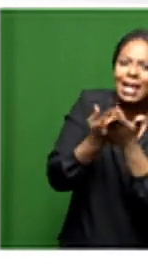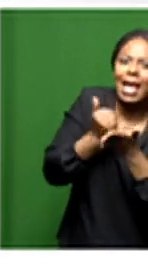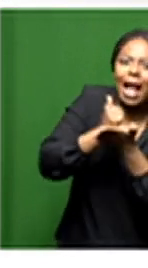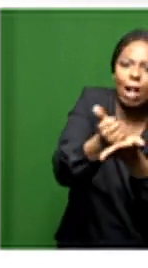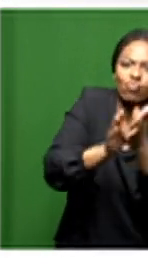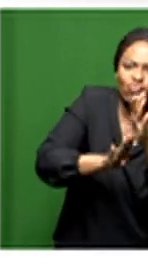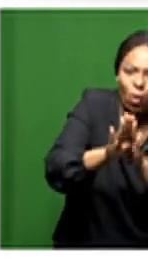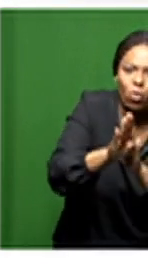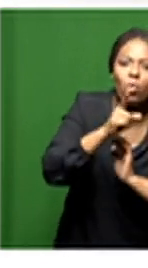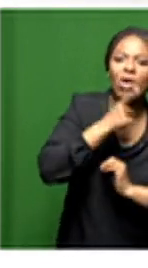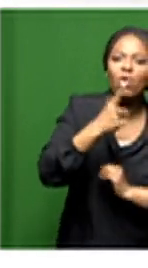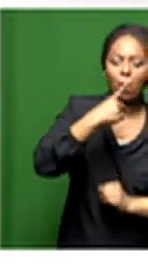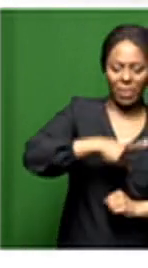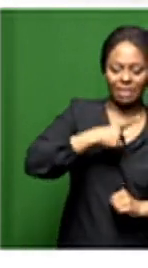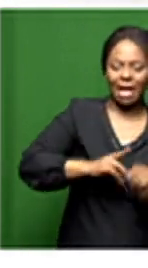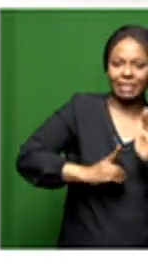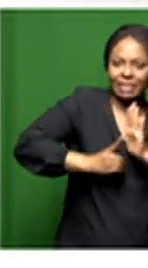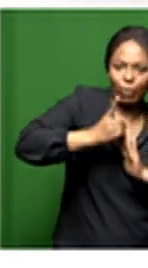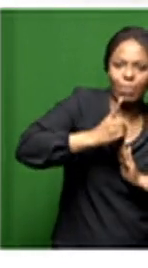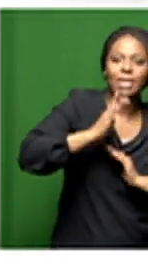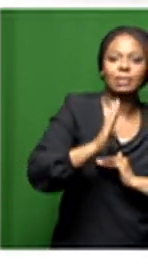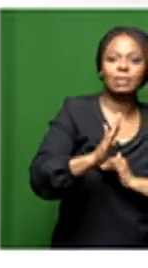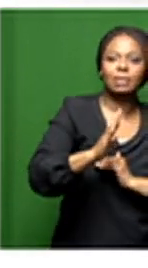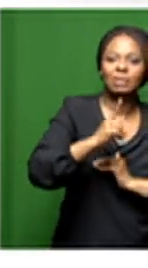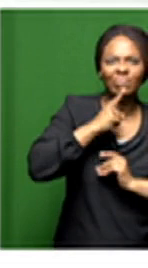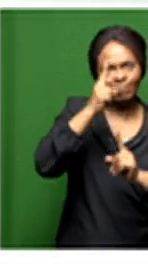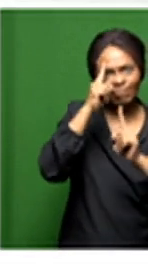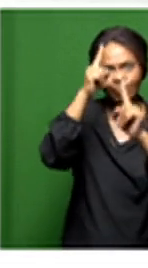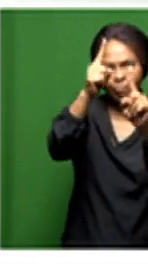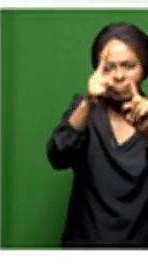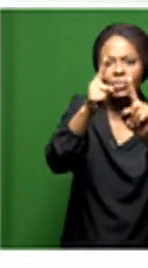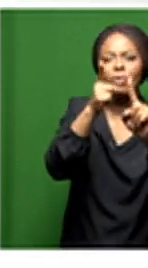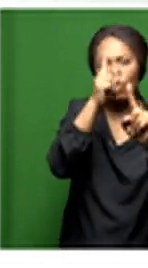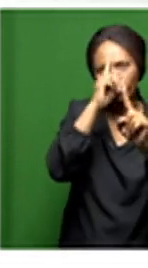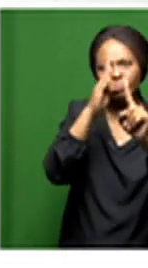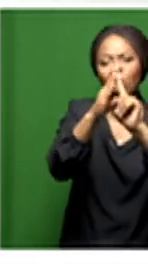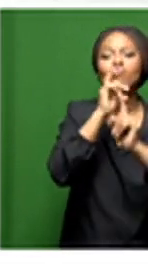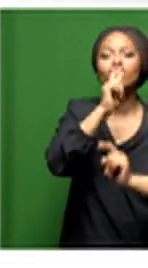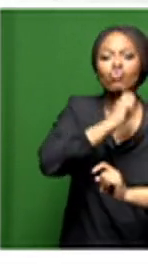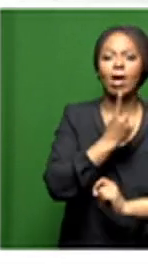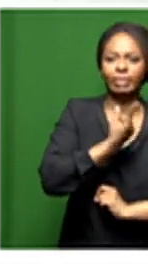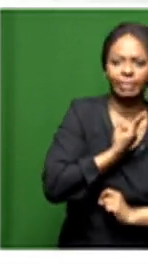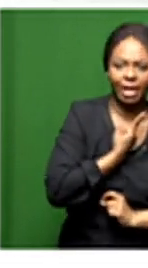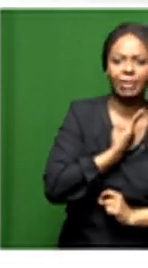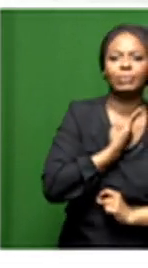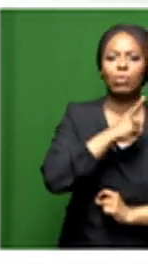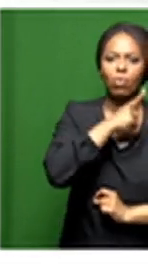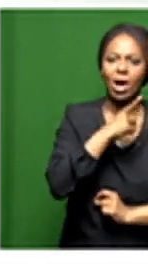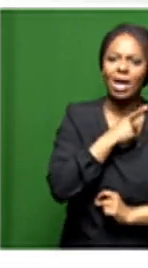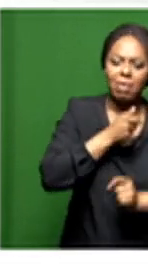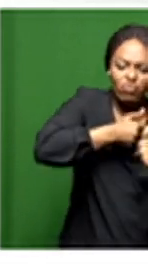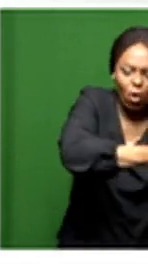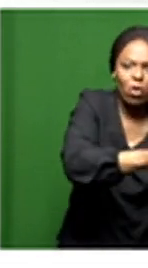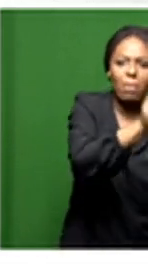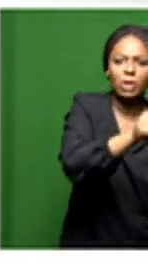personal development and I advocate for authenticity. So follow people that are going to grow with you, that are going to help you grow rather,